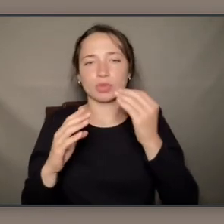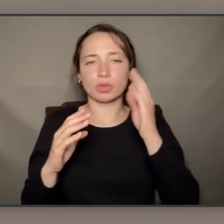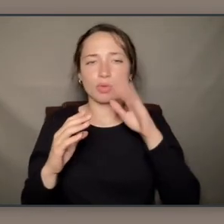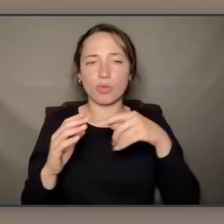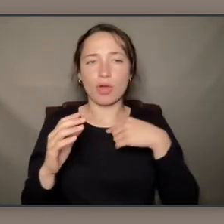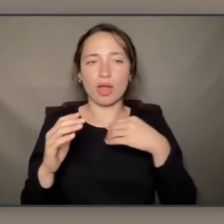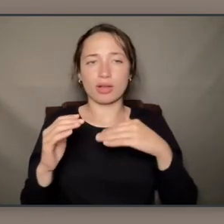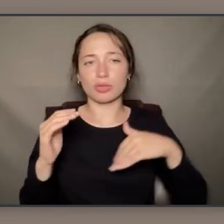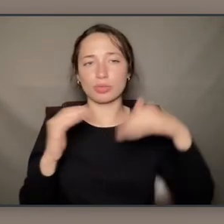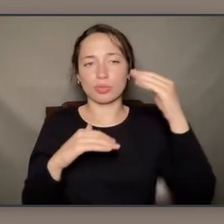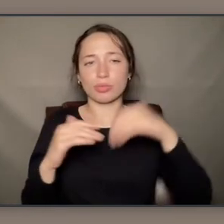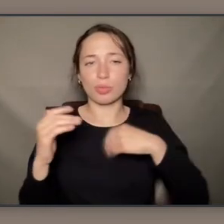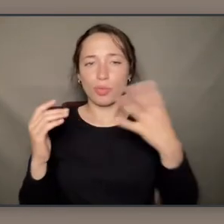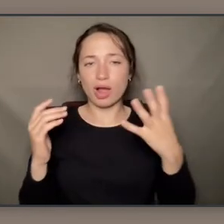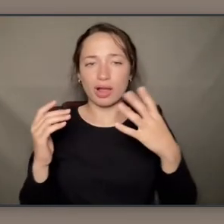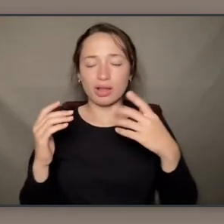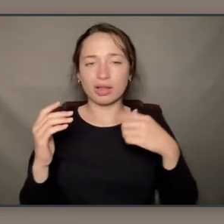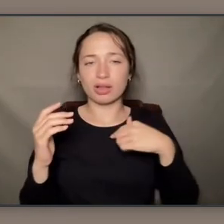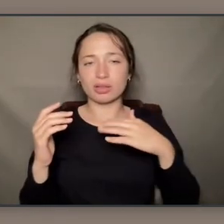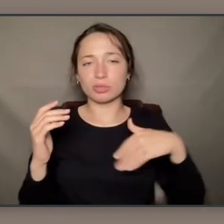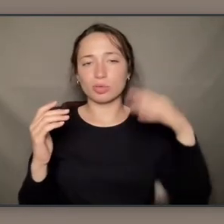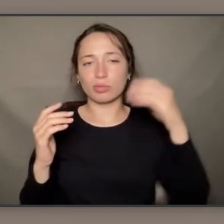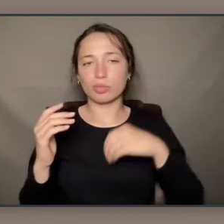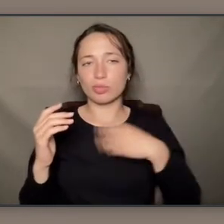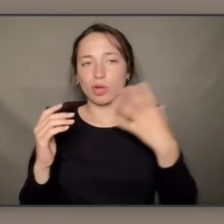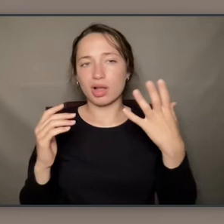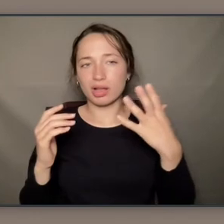is a barrier of sorts that,